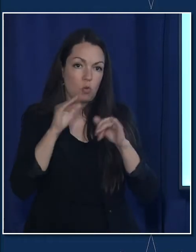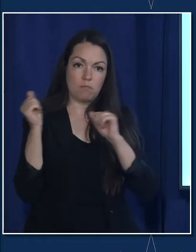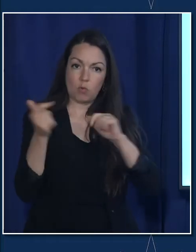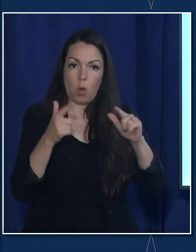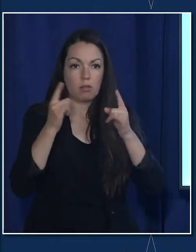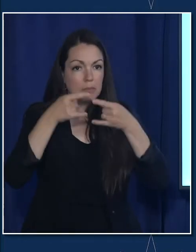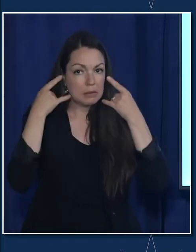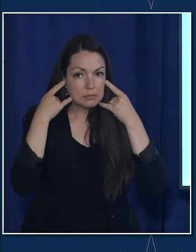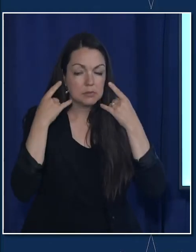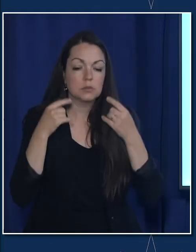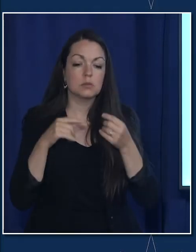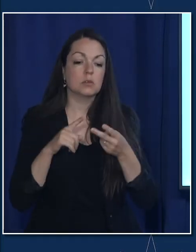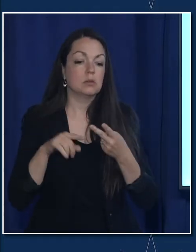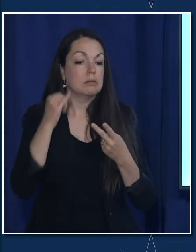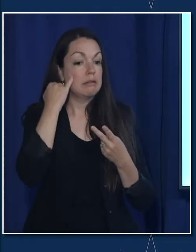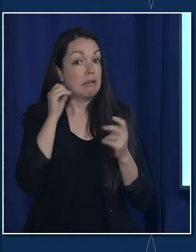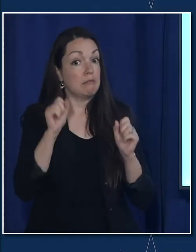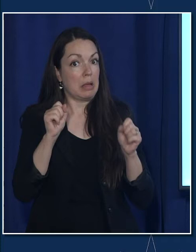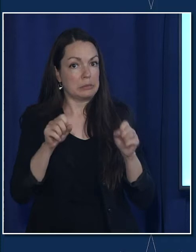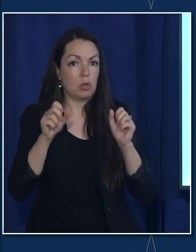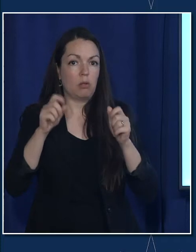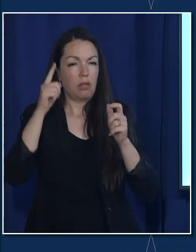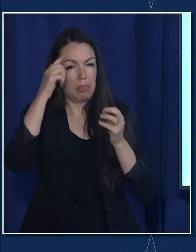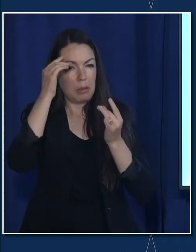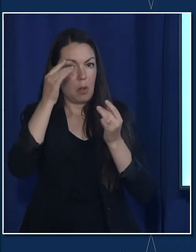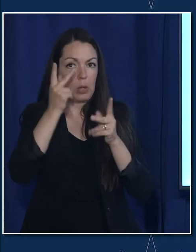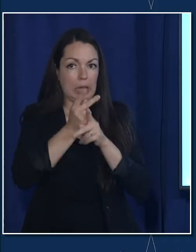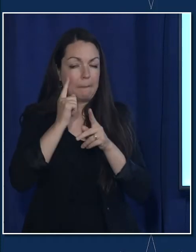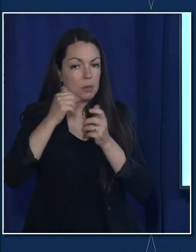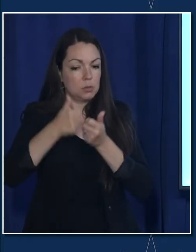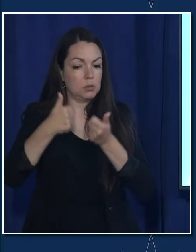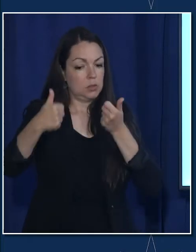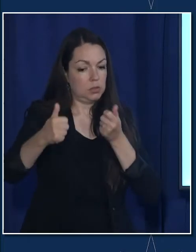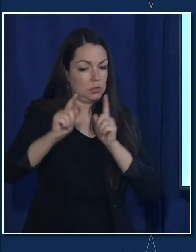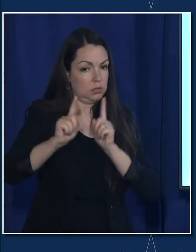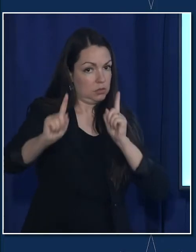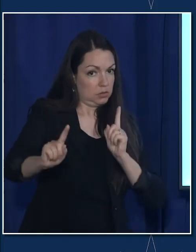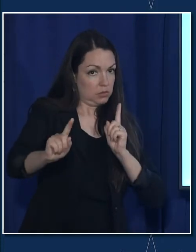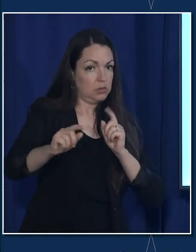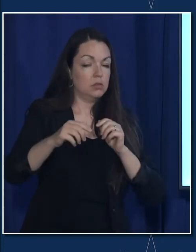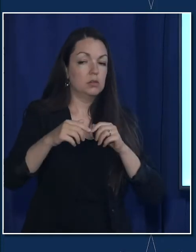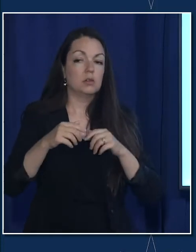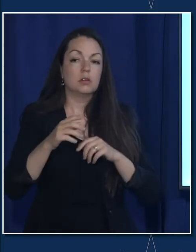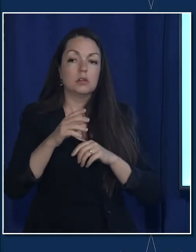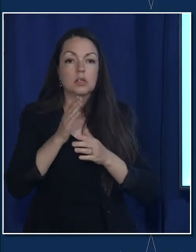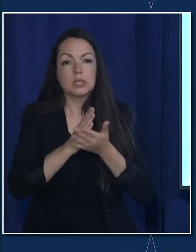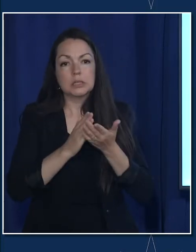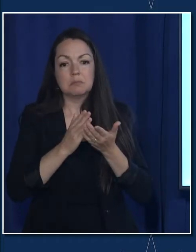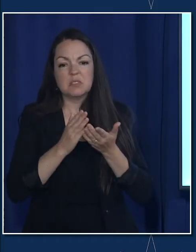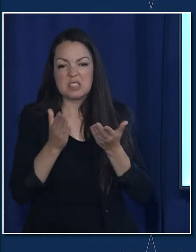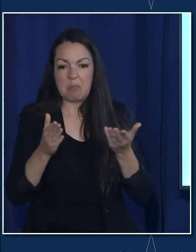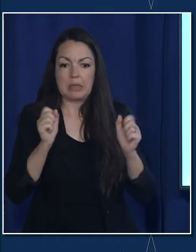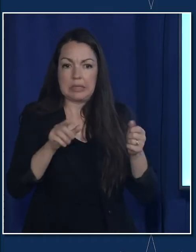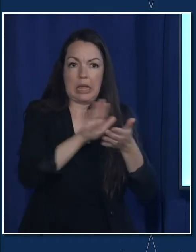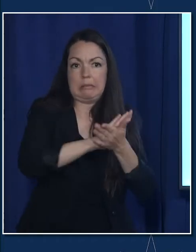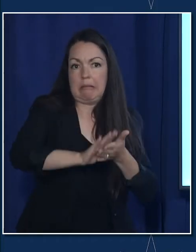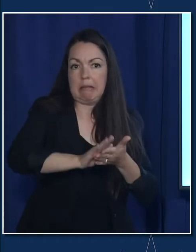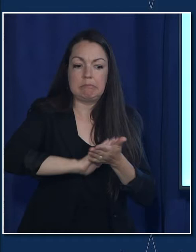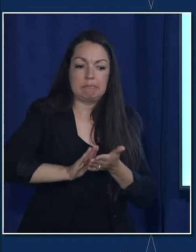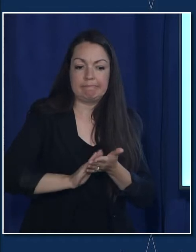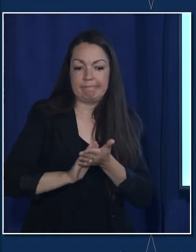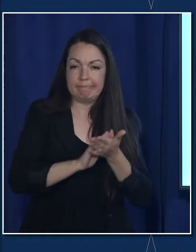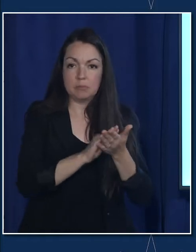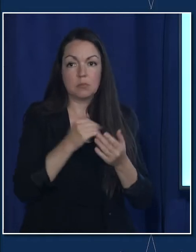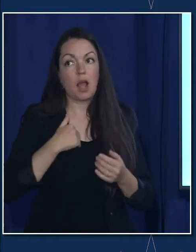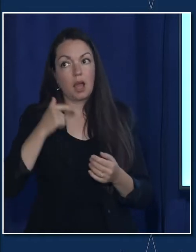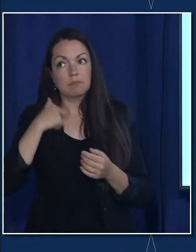then where possible, thinking about the distancing, thinking about some of the sanitation and other things that can limit risk, and doing some of the ventilation work